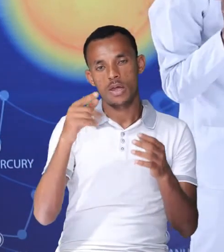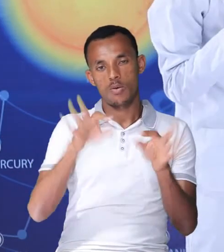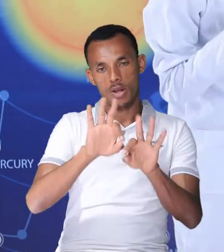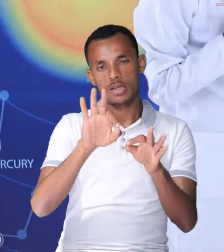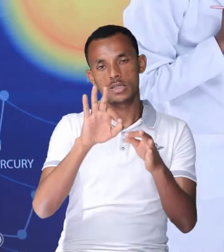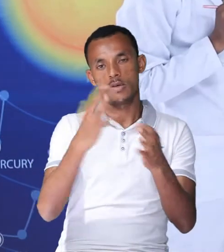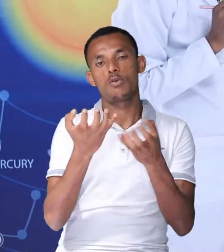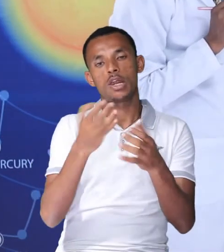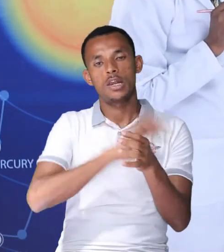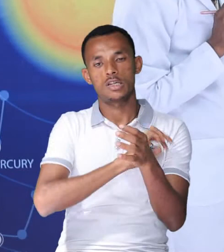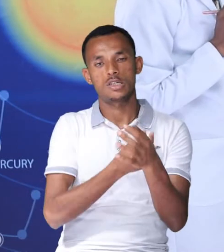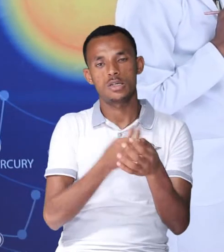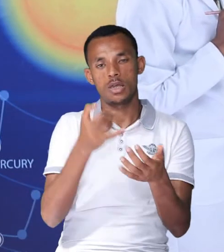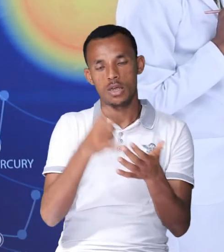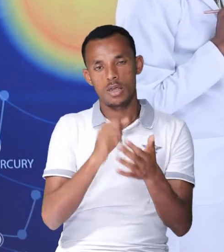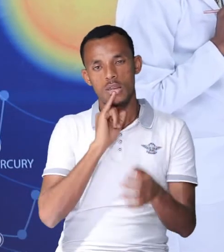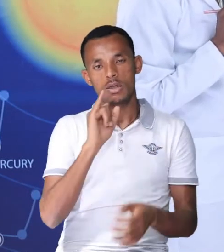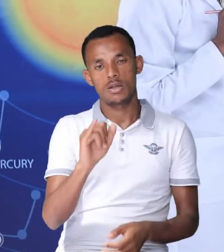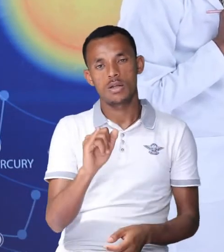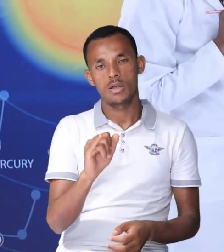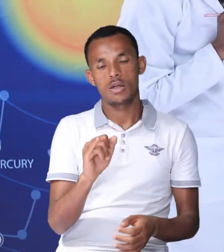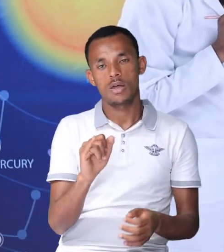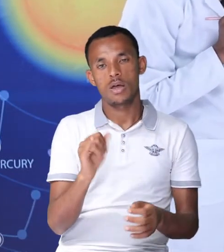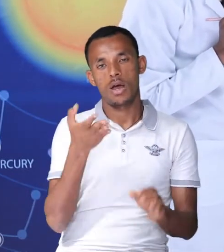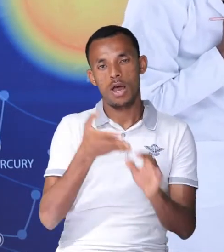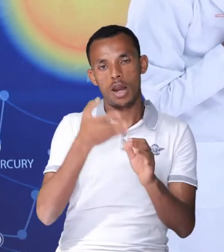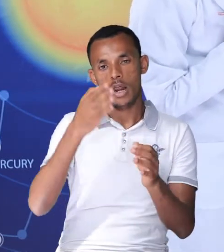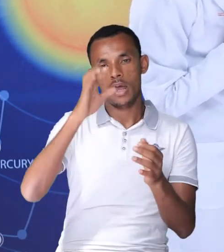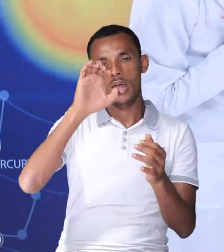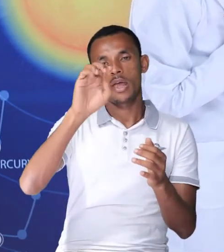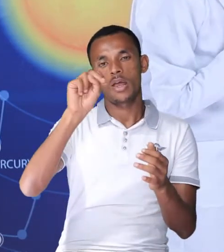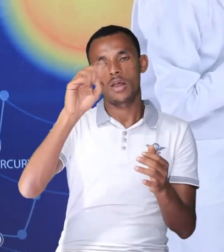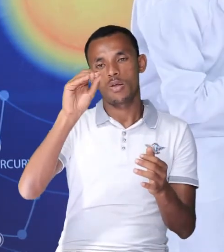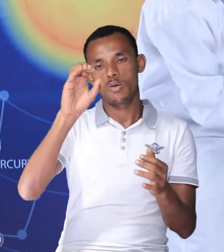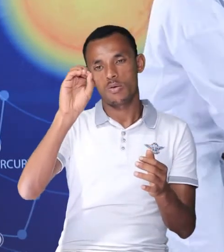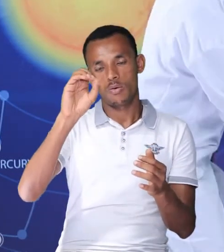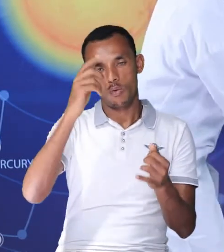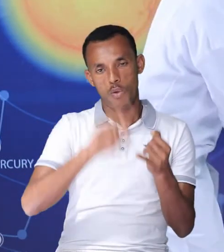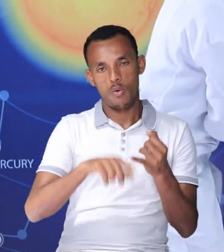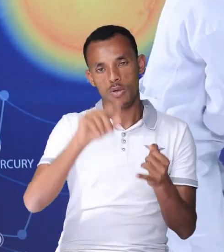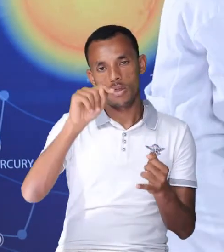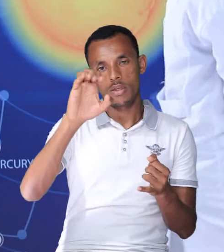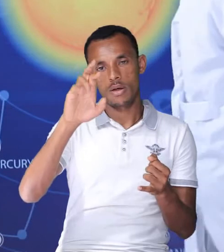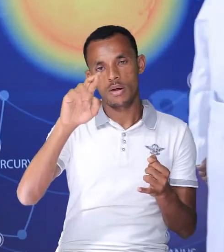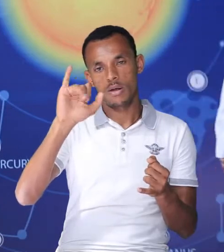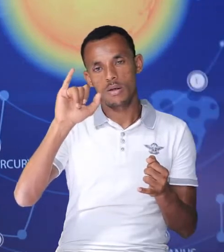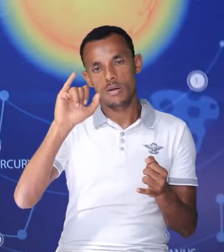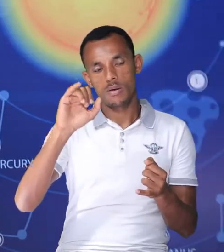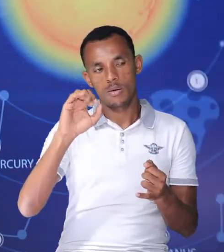energy. Therefore, it is an endothermic process. Melting is